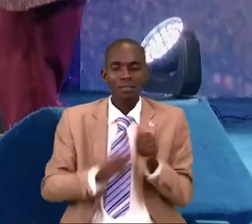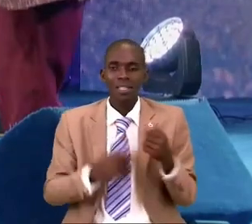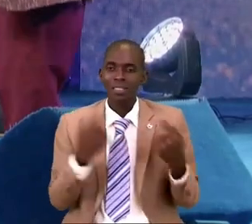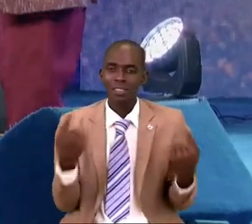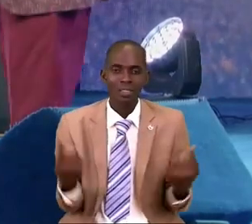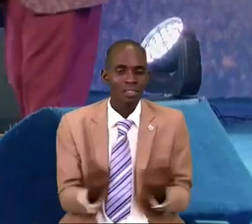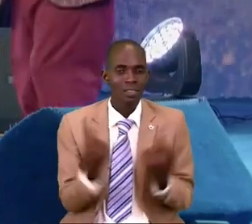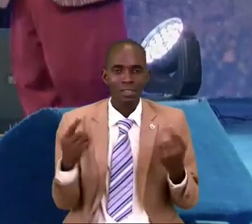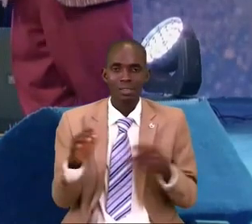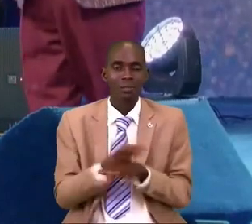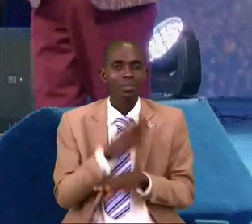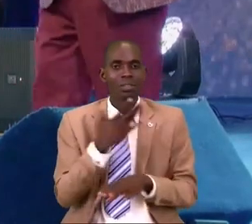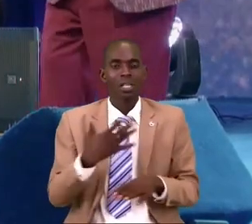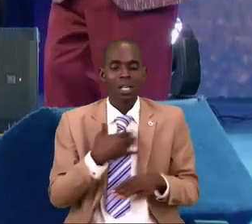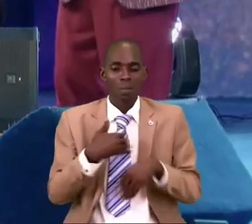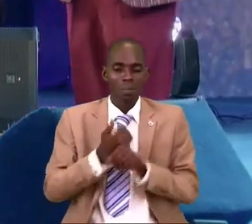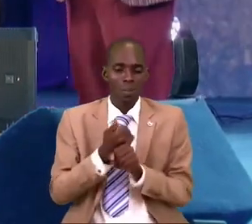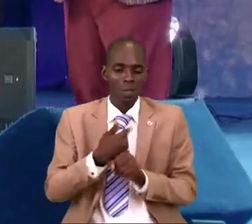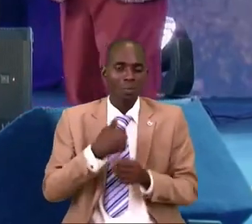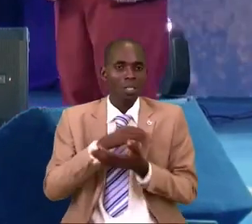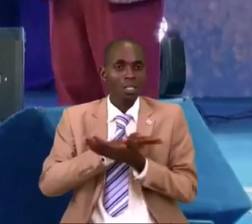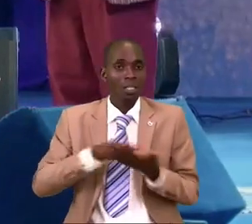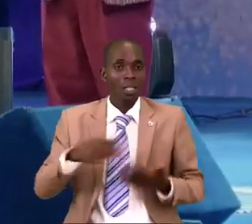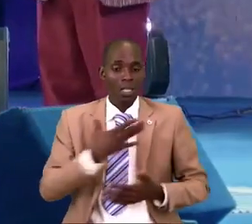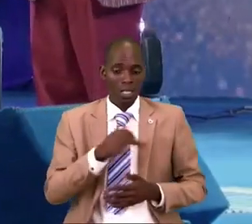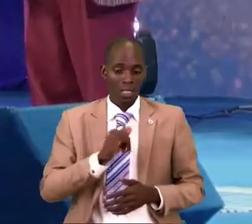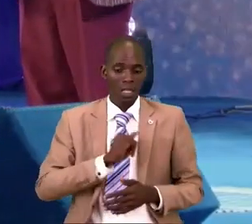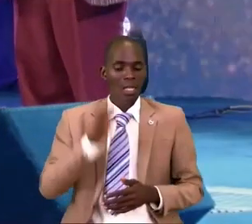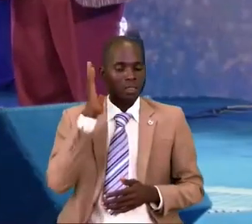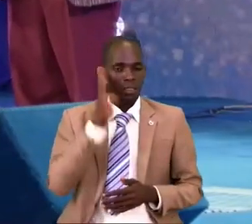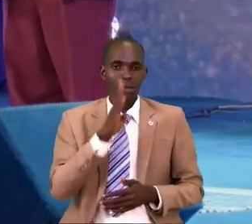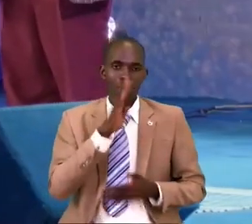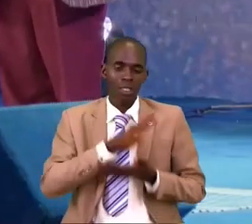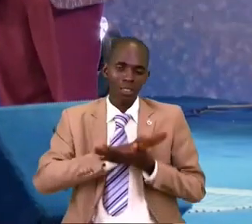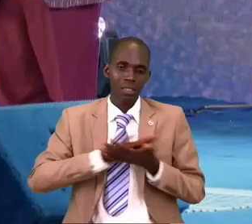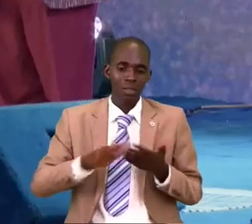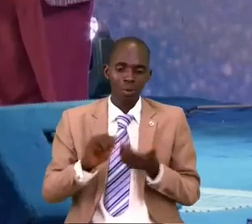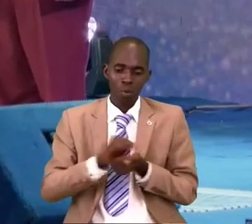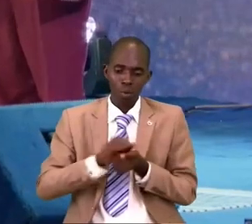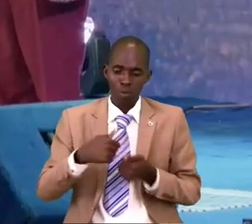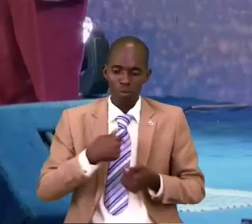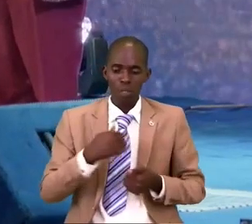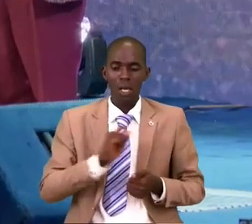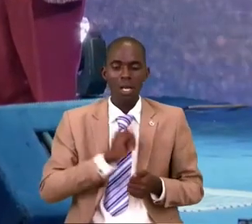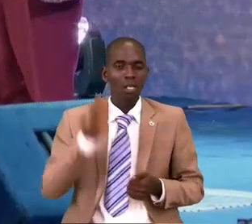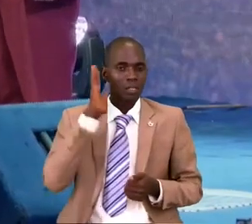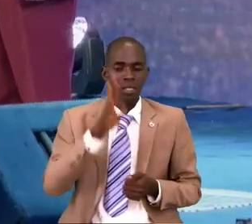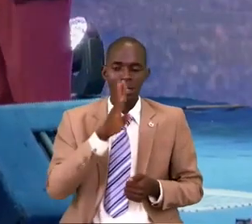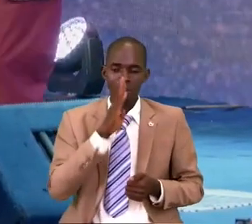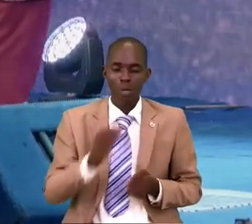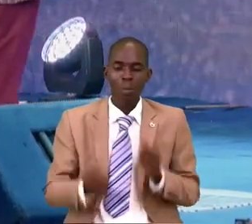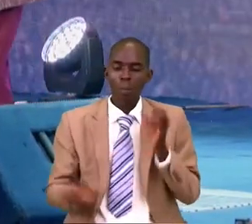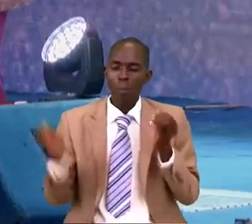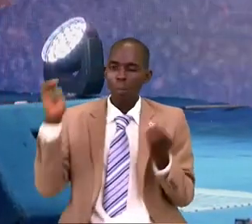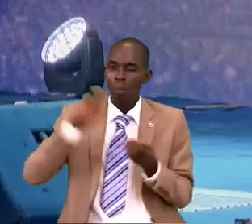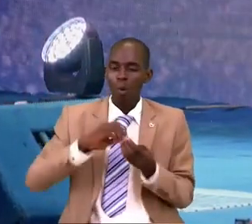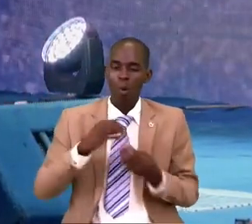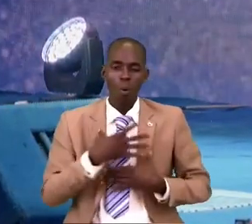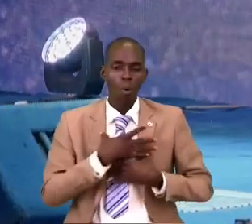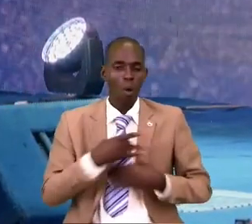whiter than snow. Look at verse 8. In verse 8, make me to hear joy and